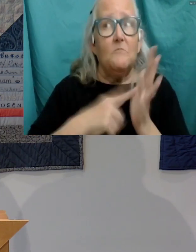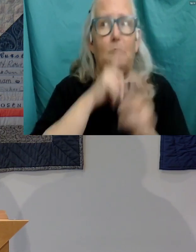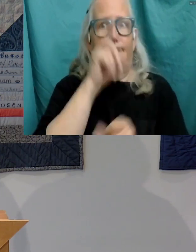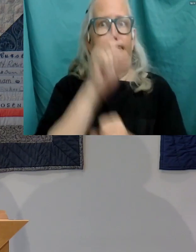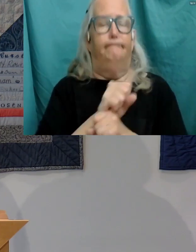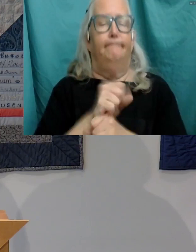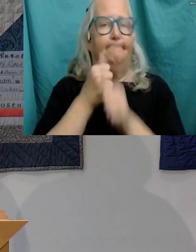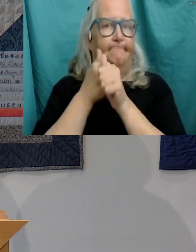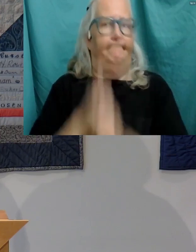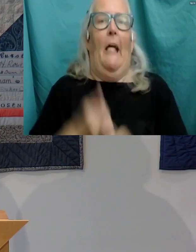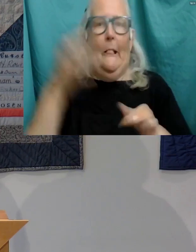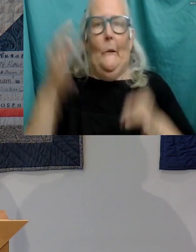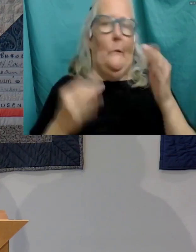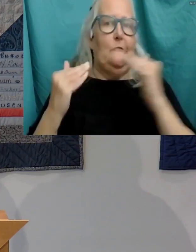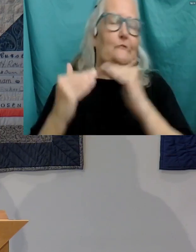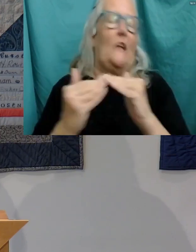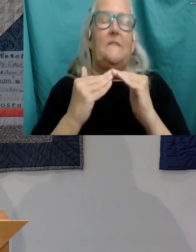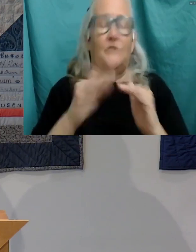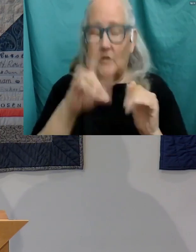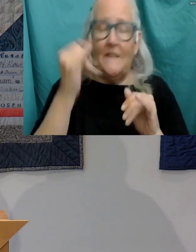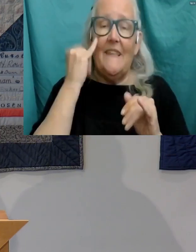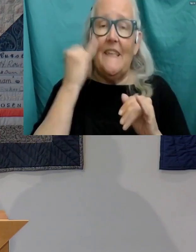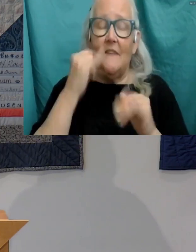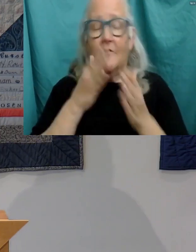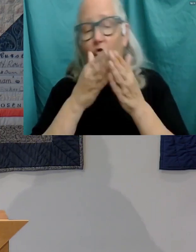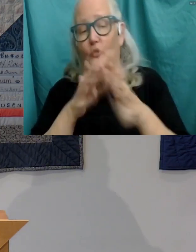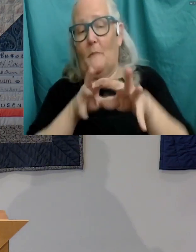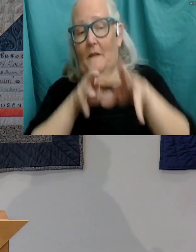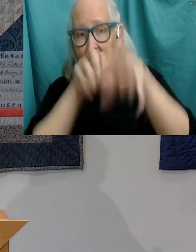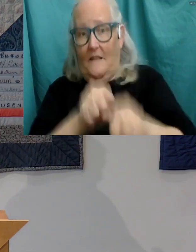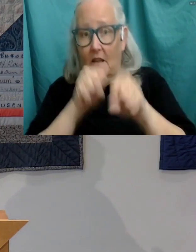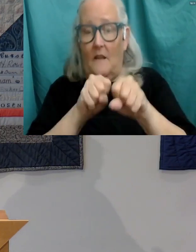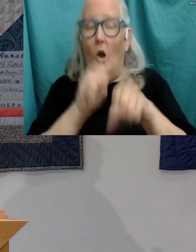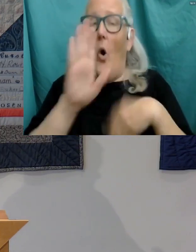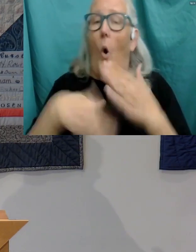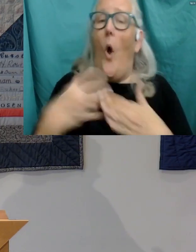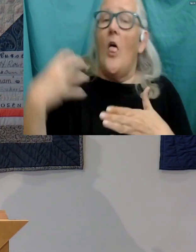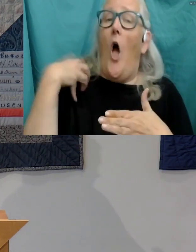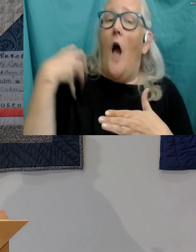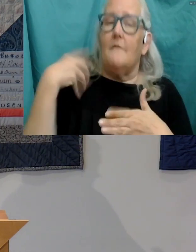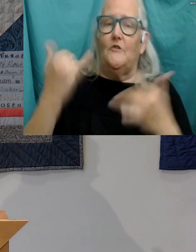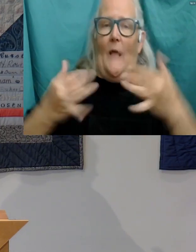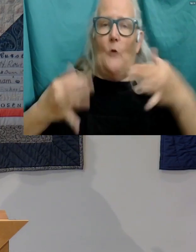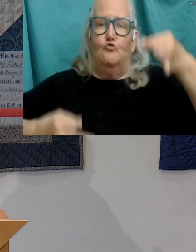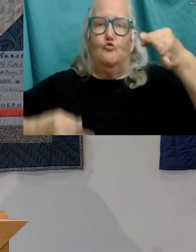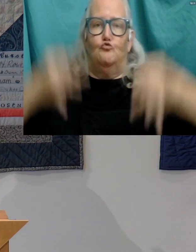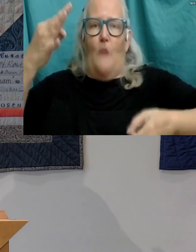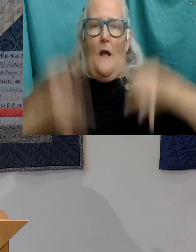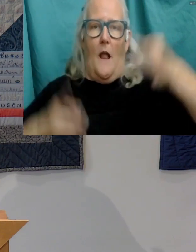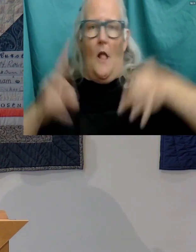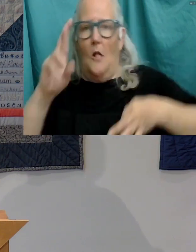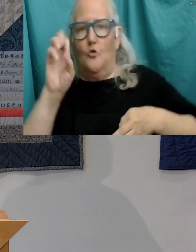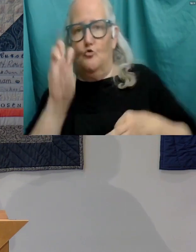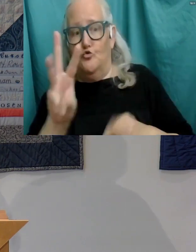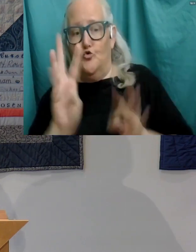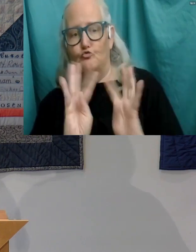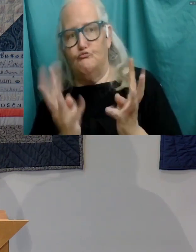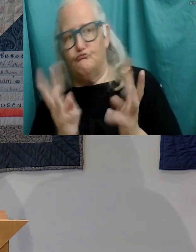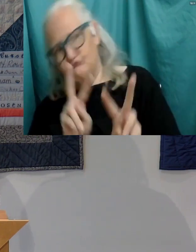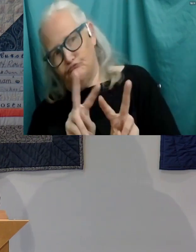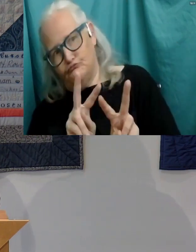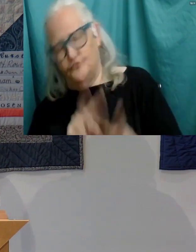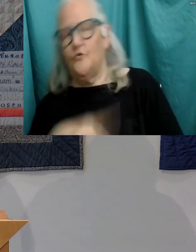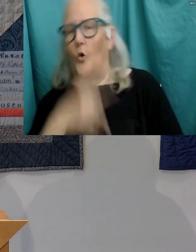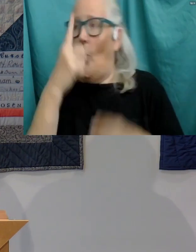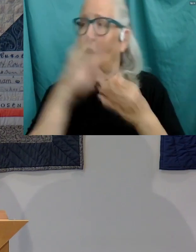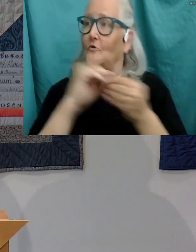when they took over the ship was put the officers on trial with the crew as witnesses. There's one account of a crew who testified their captain was